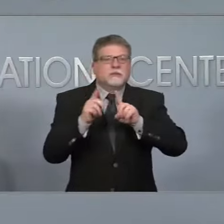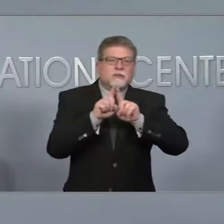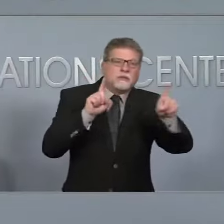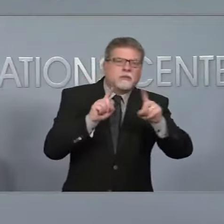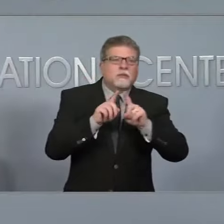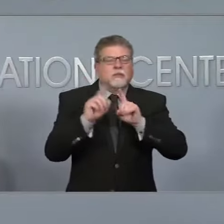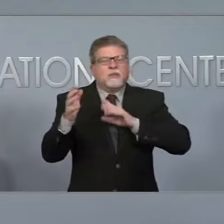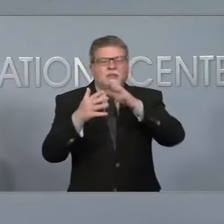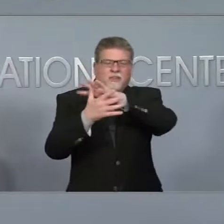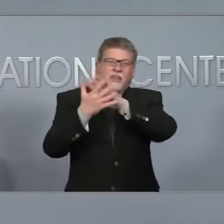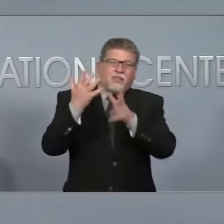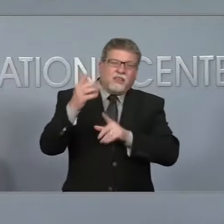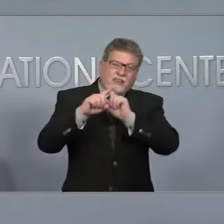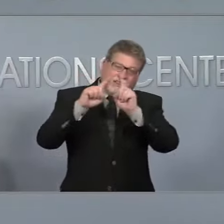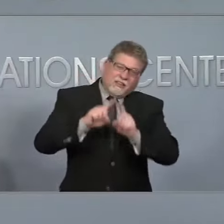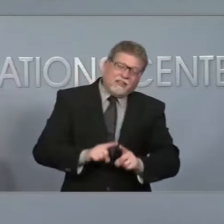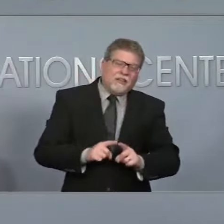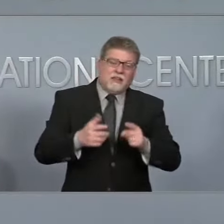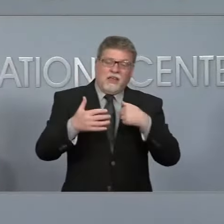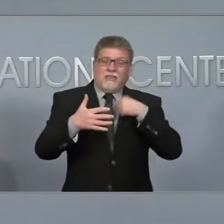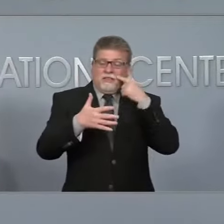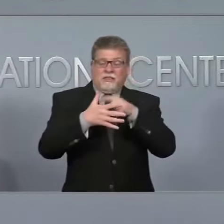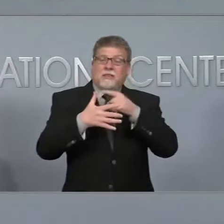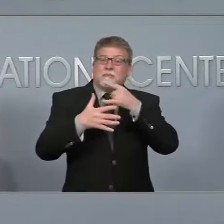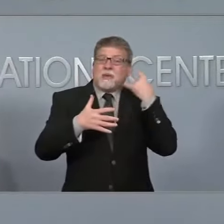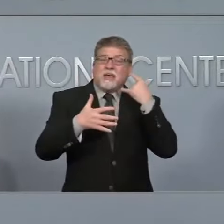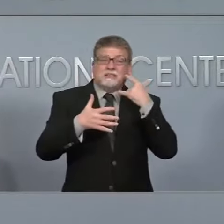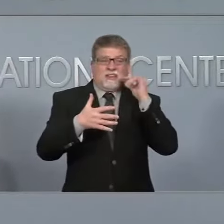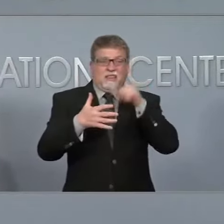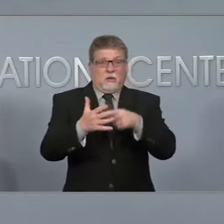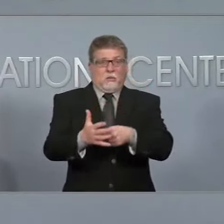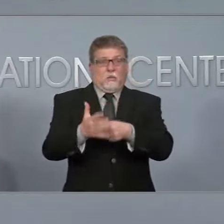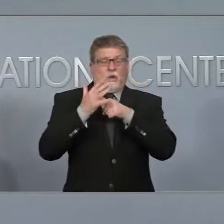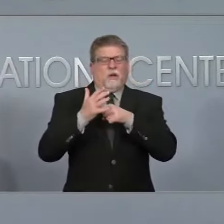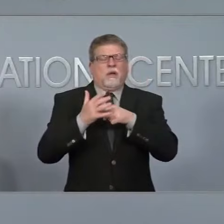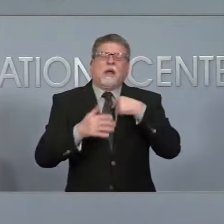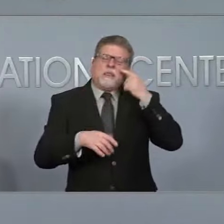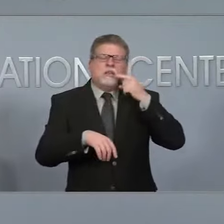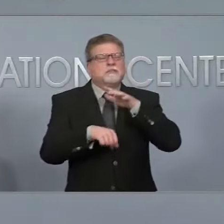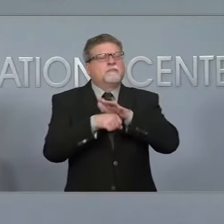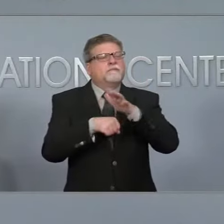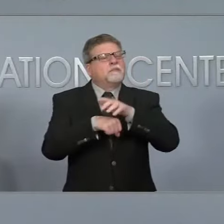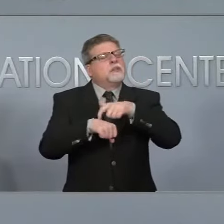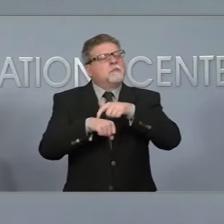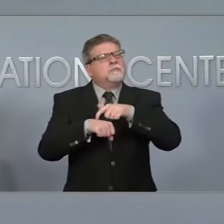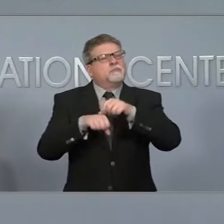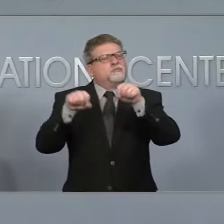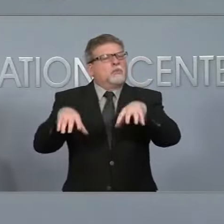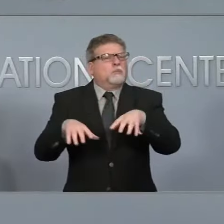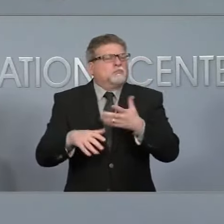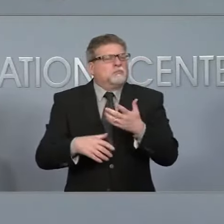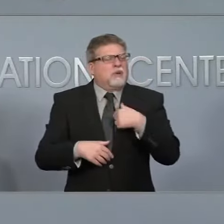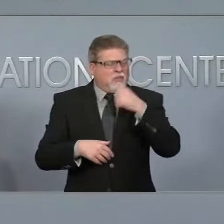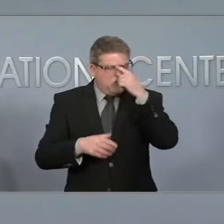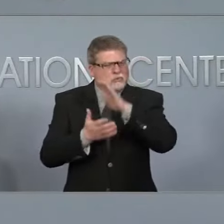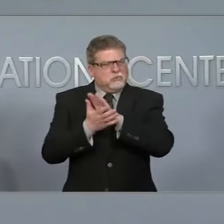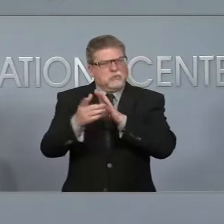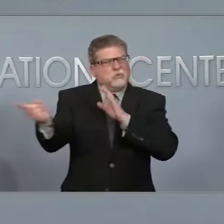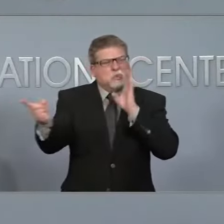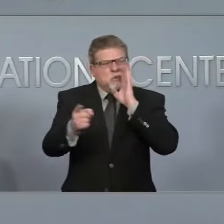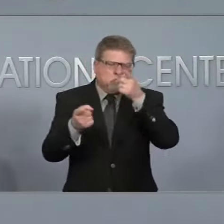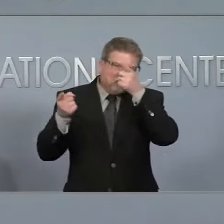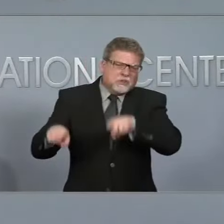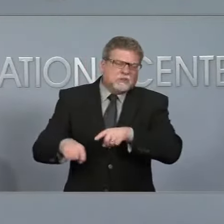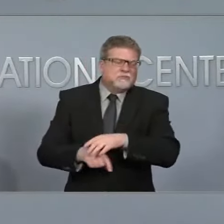requirements on masks, and I believe that most of the local school boards will do so. I want to give you an opportunity for some clarity